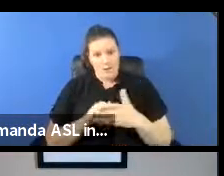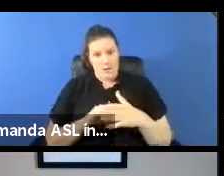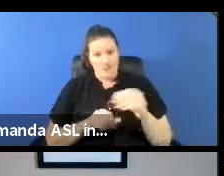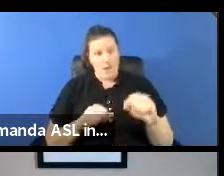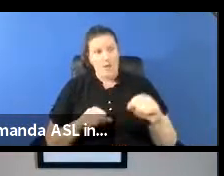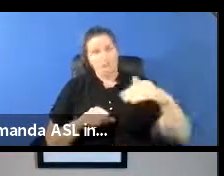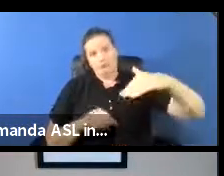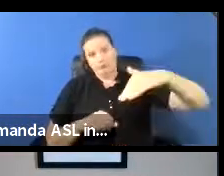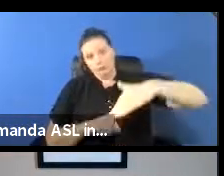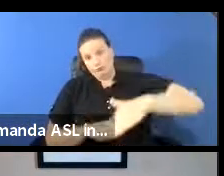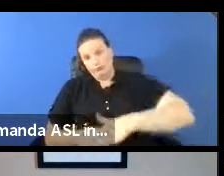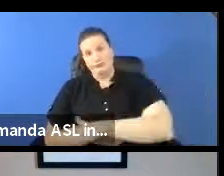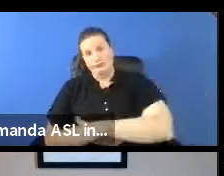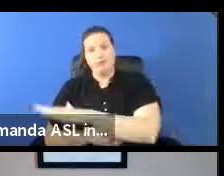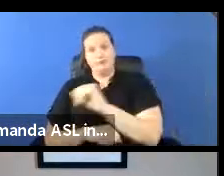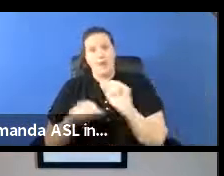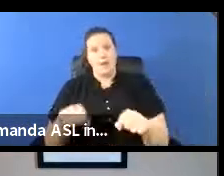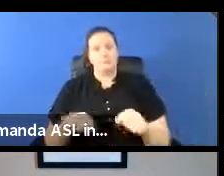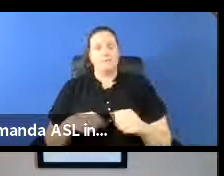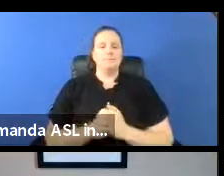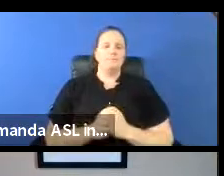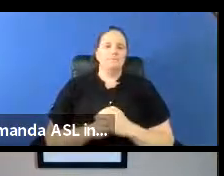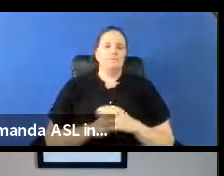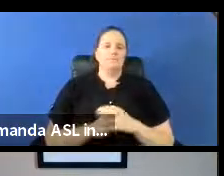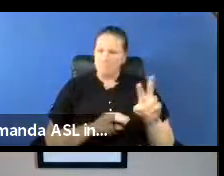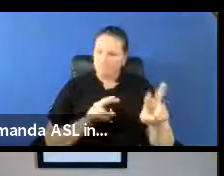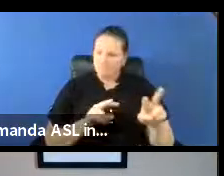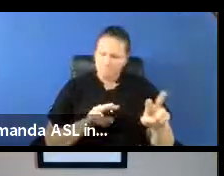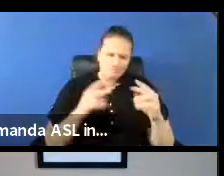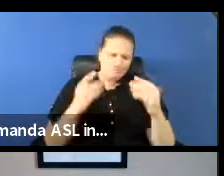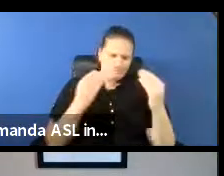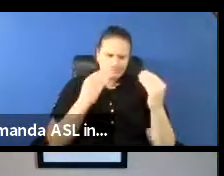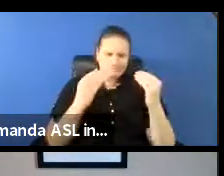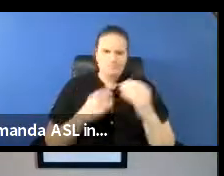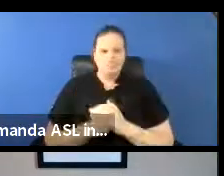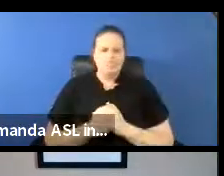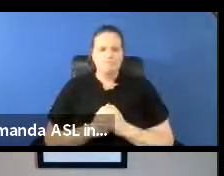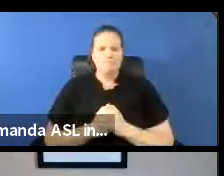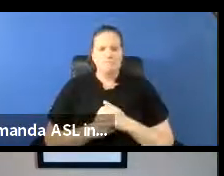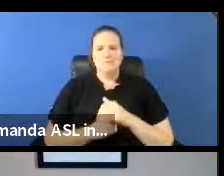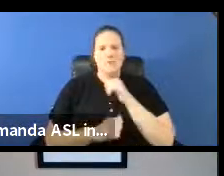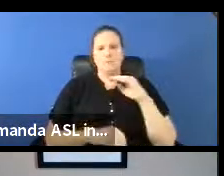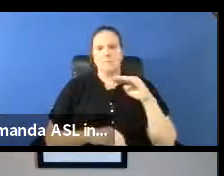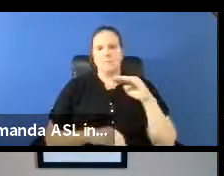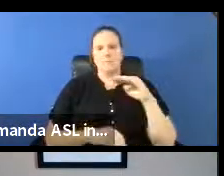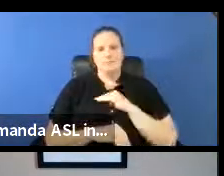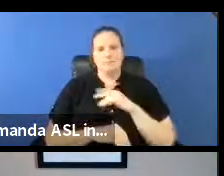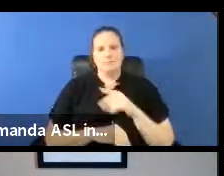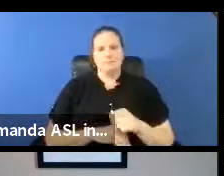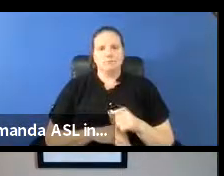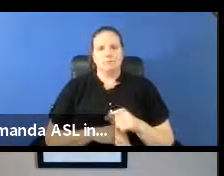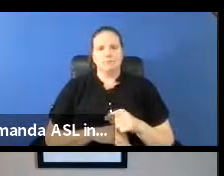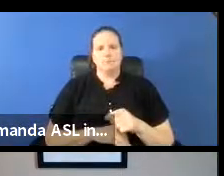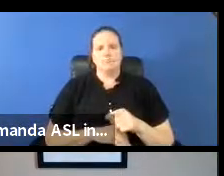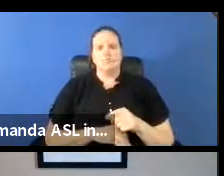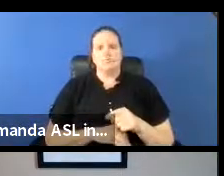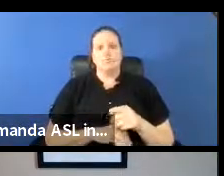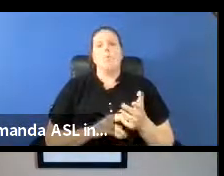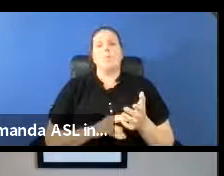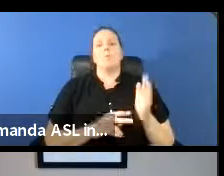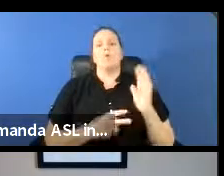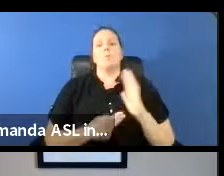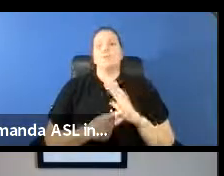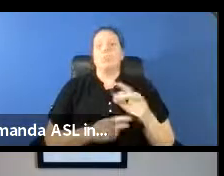to do? So we looked at it and it does not meet what the purpose